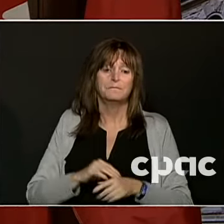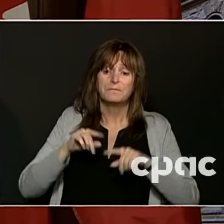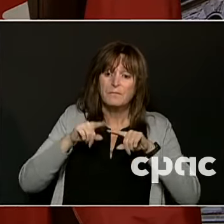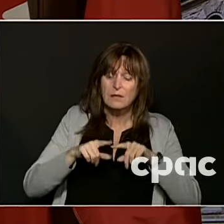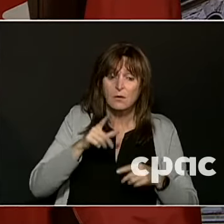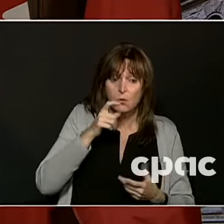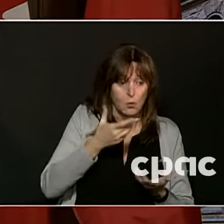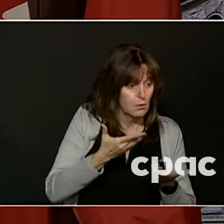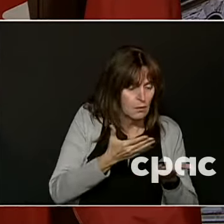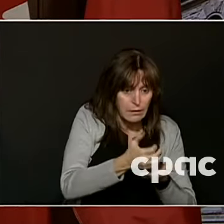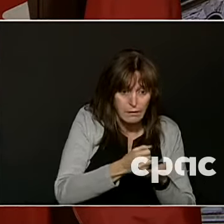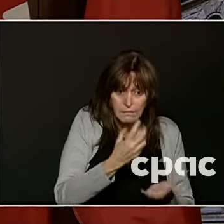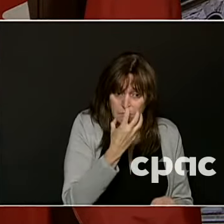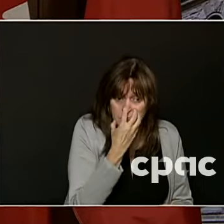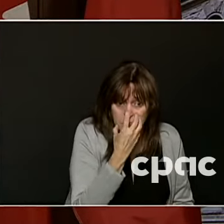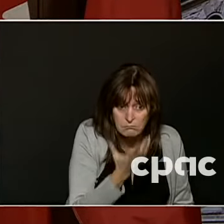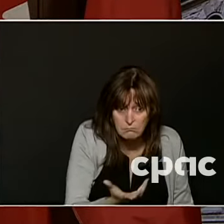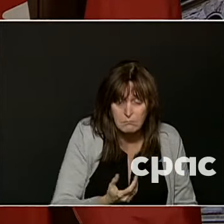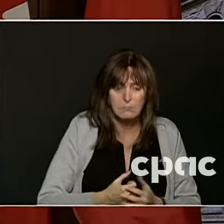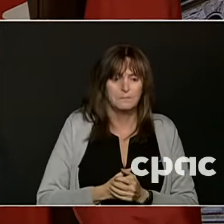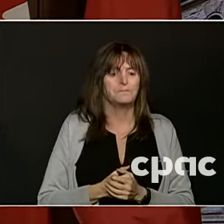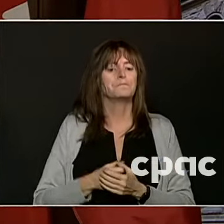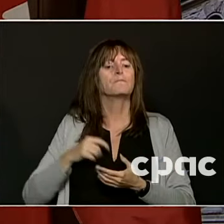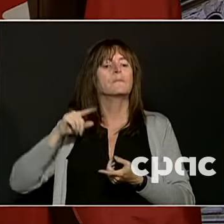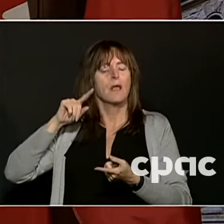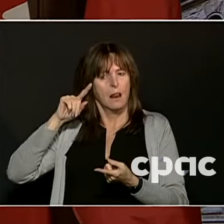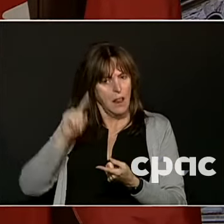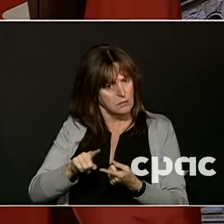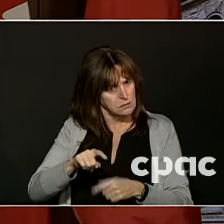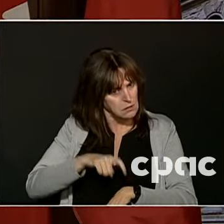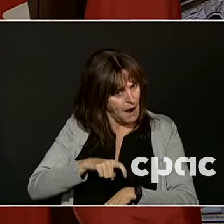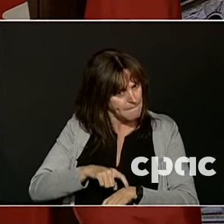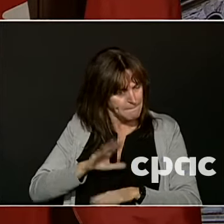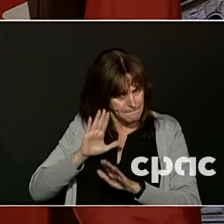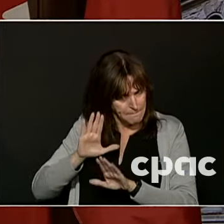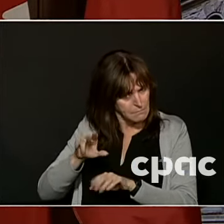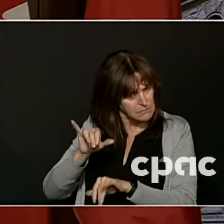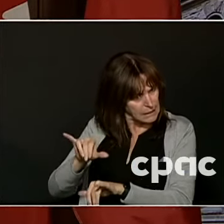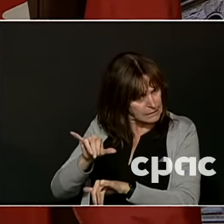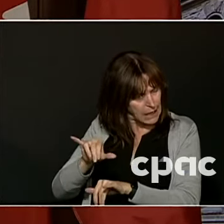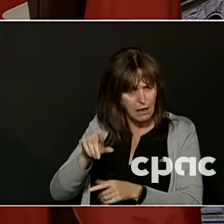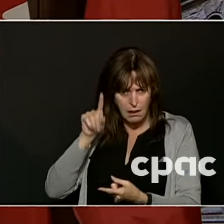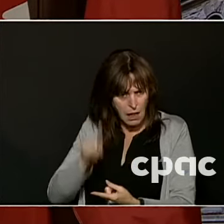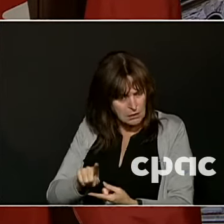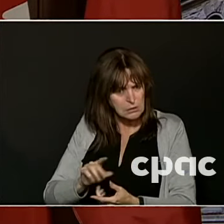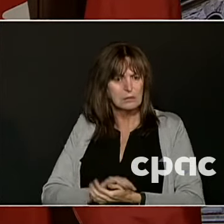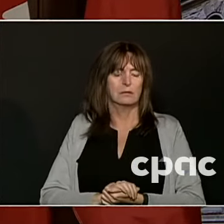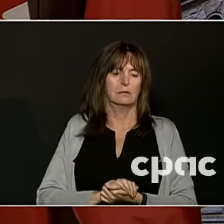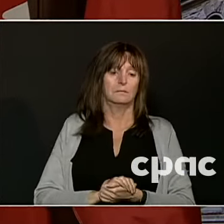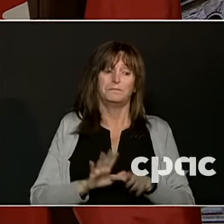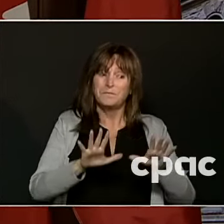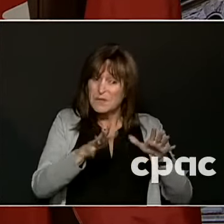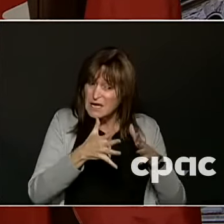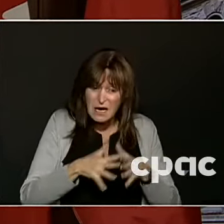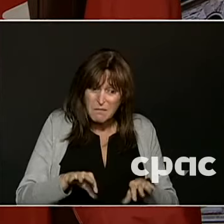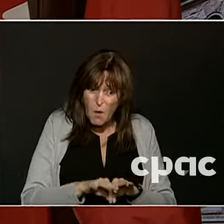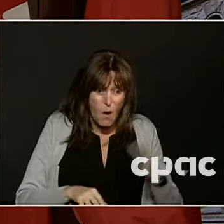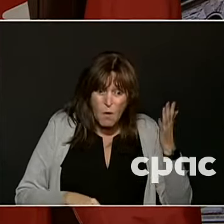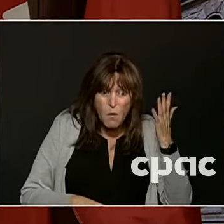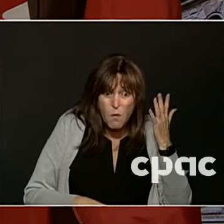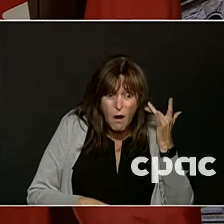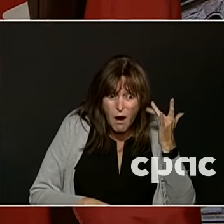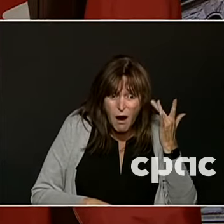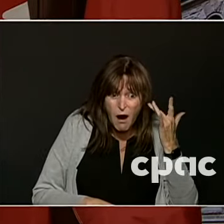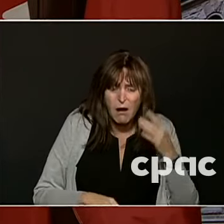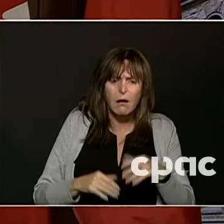in the intensive care unit, mechanical ventilation in the intensive care unit. And this is important because you see a substantial decrease in the length of time they're staying there, which